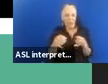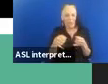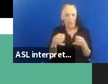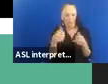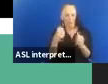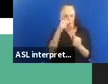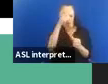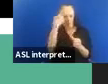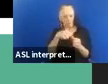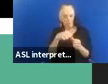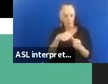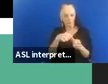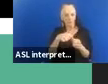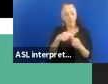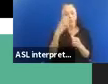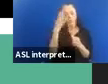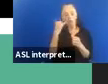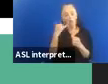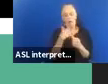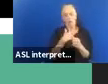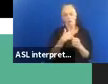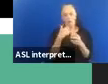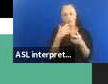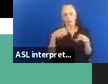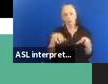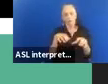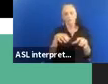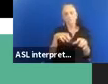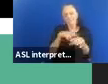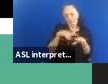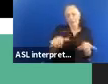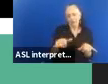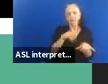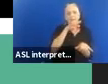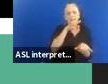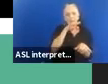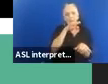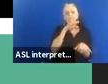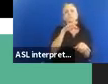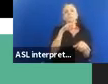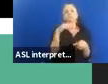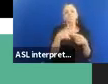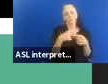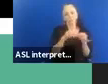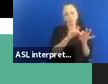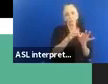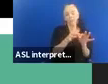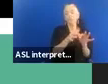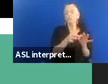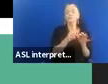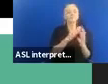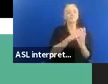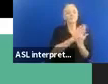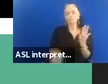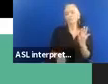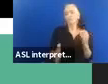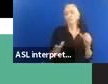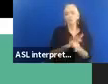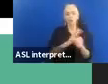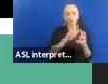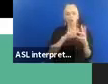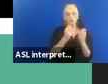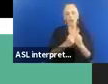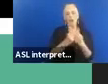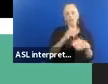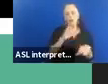as simultaneous Spanish interpretation will be going on a Spanish line throughout the entire workshop. We've asked the facilitators